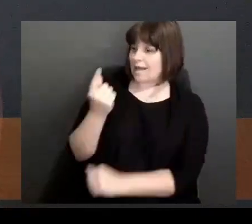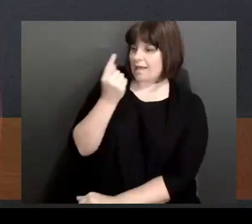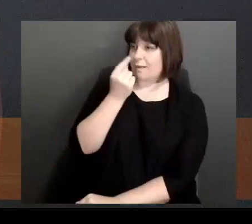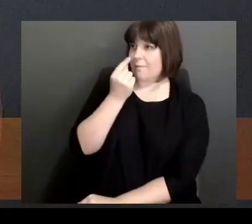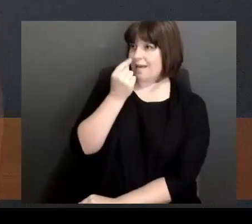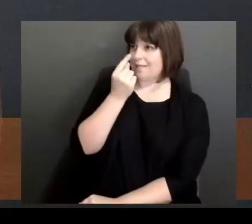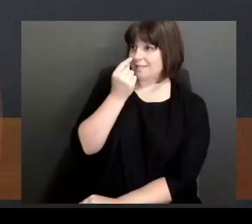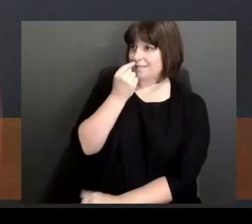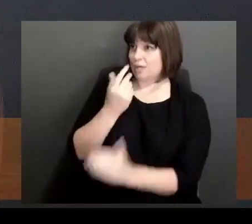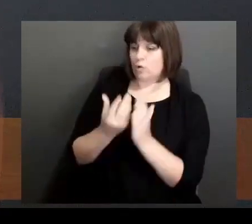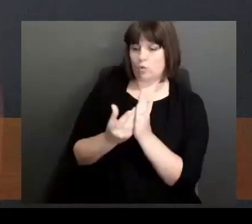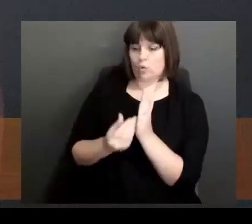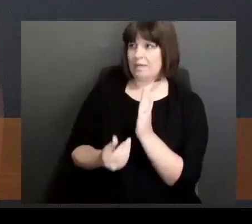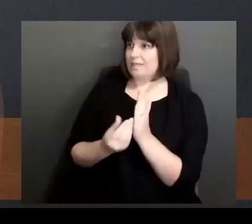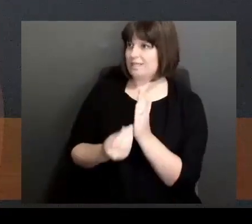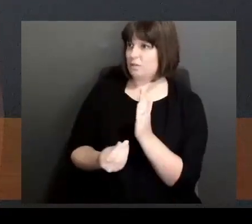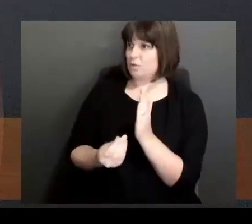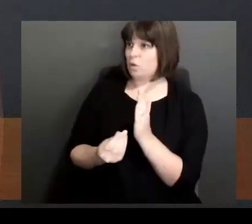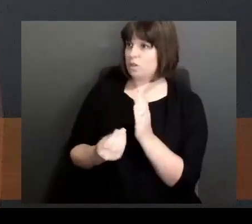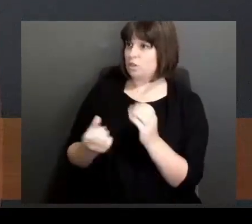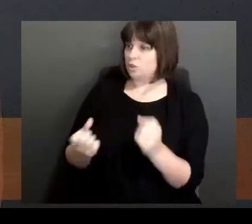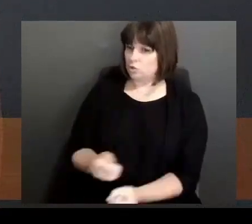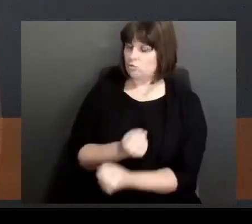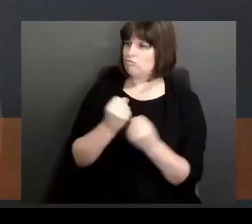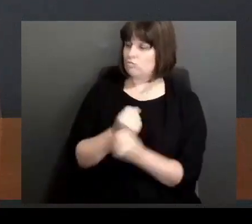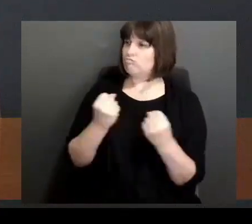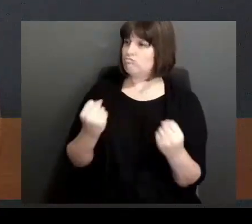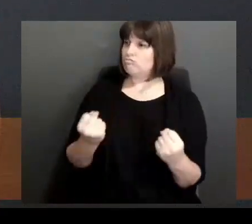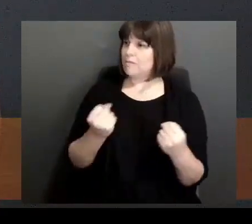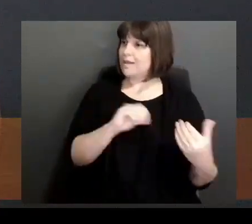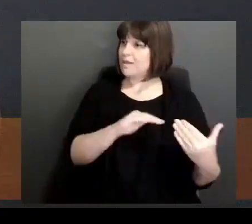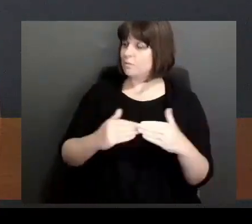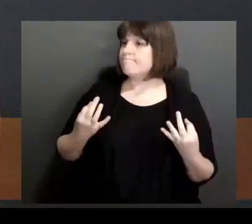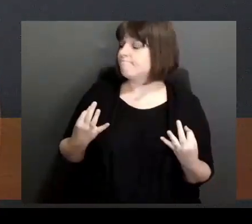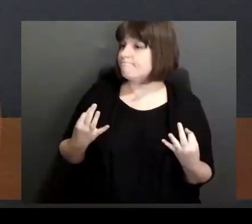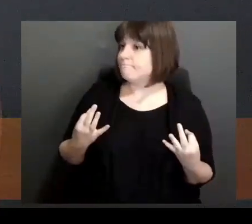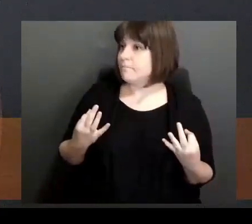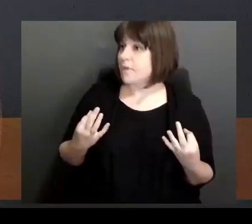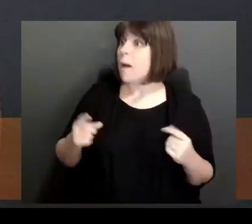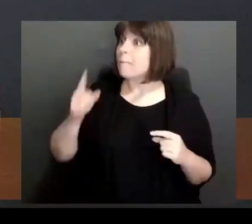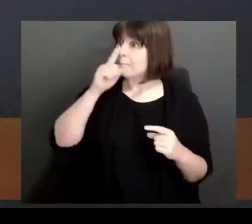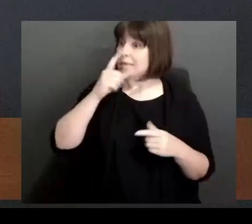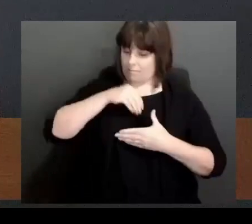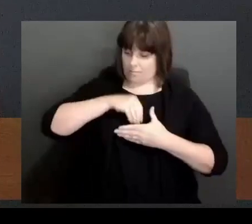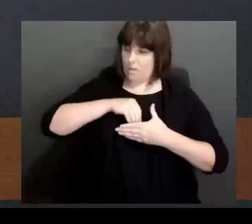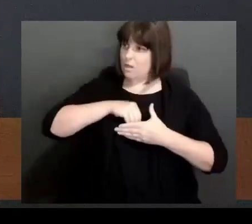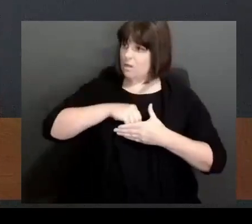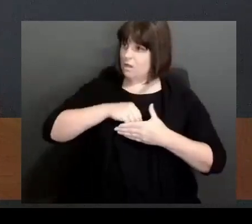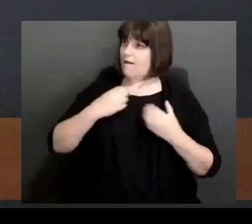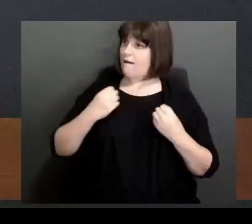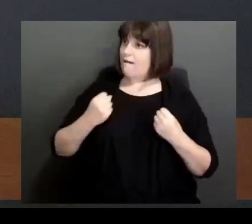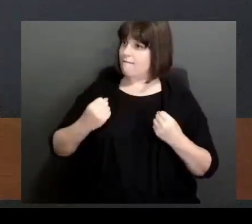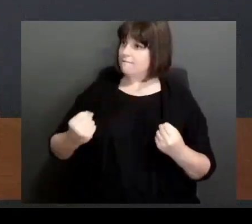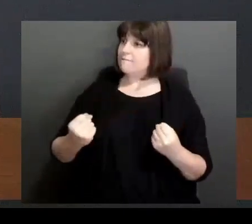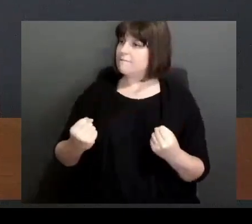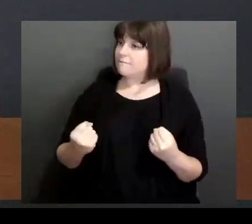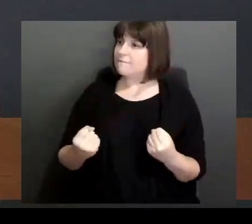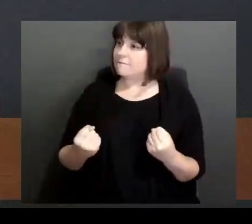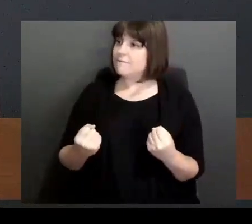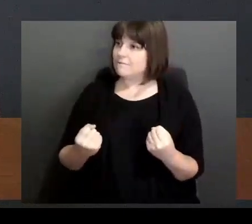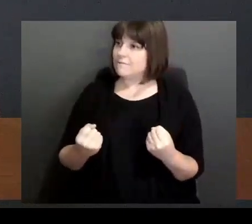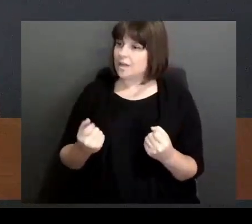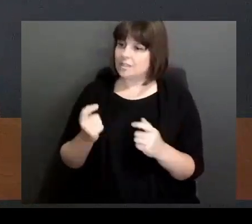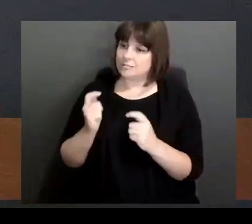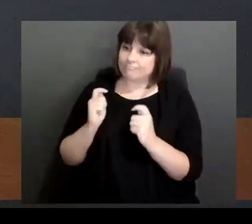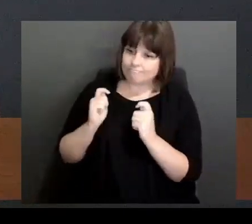the resources to strengthen the capacity, but we certainly, as a people, have the capability to be able to contribute in all facets